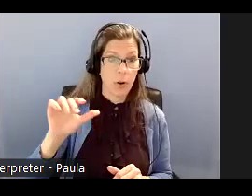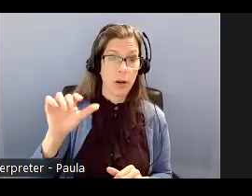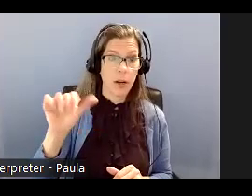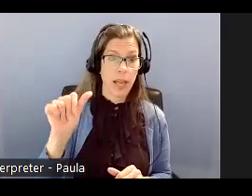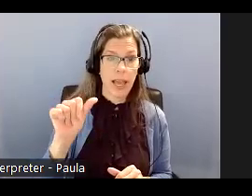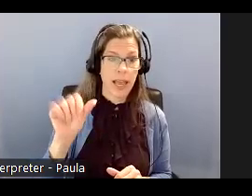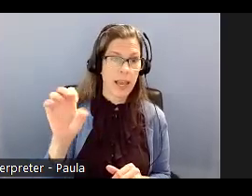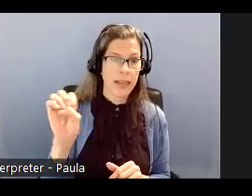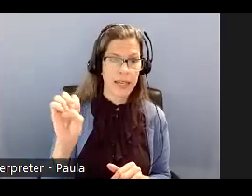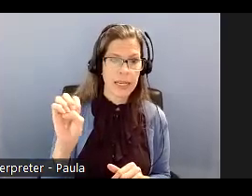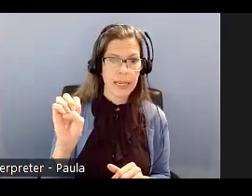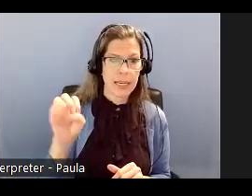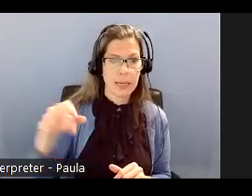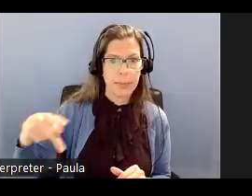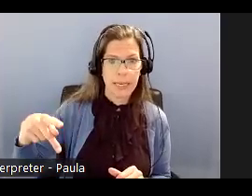Program as well.